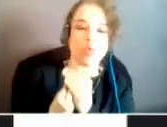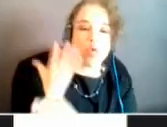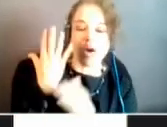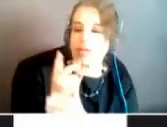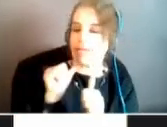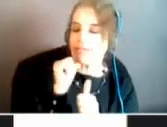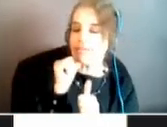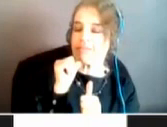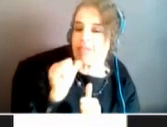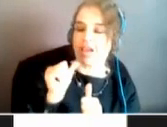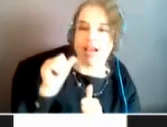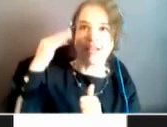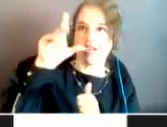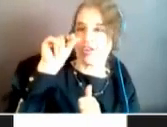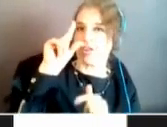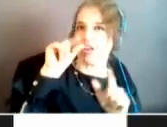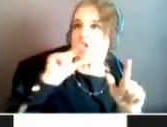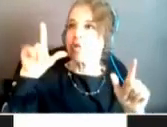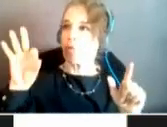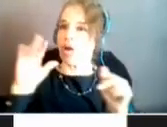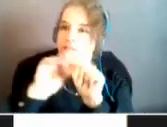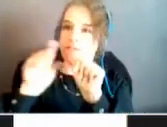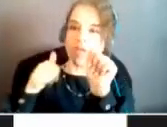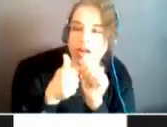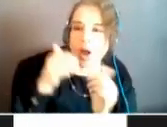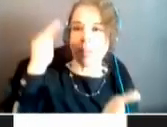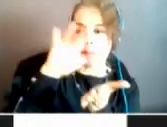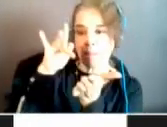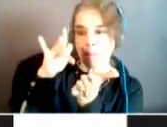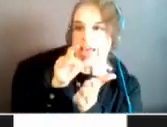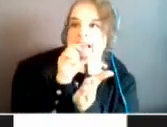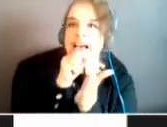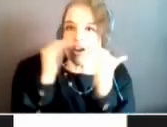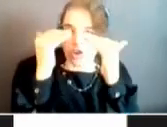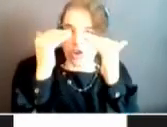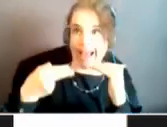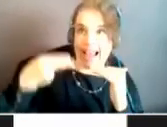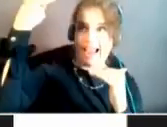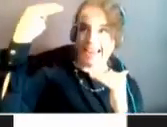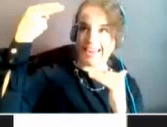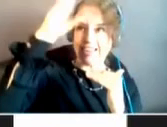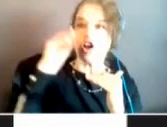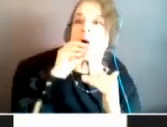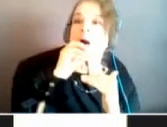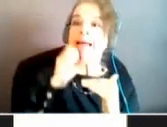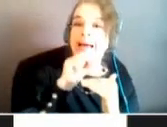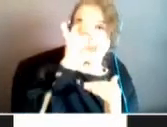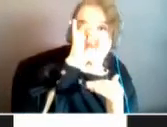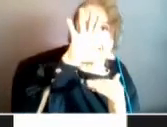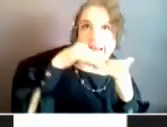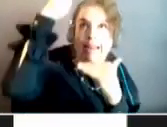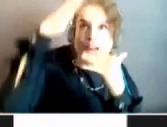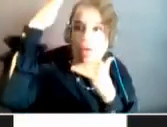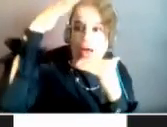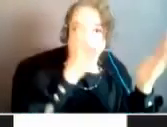young adults, 25 to 29, followed by middle age, and then highest for those 85 and